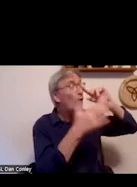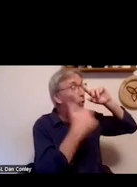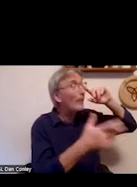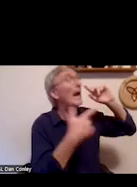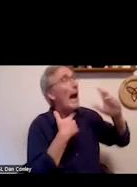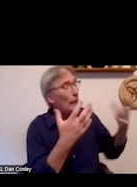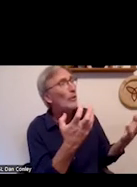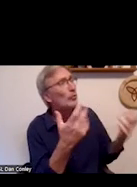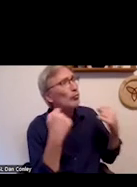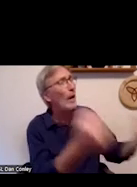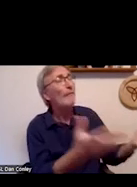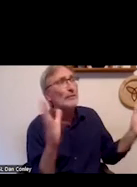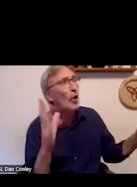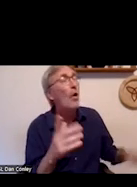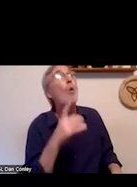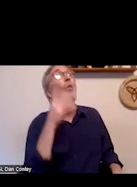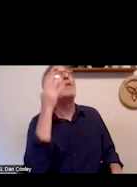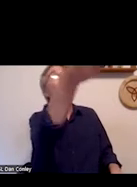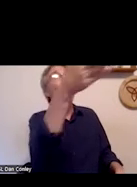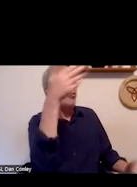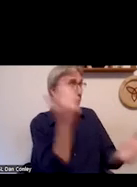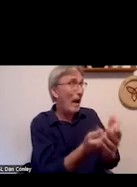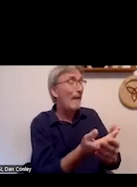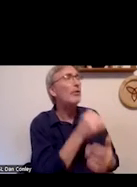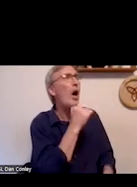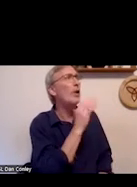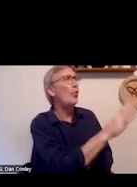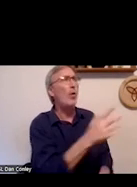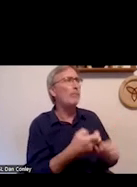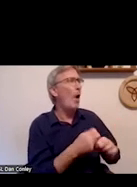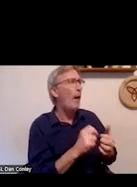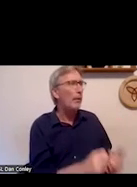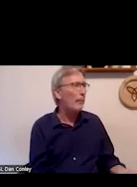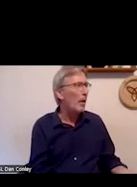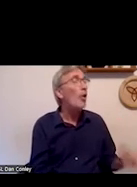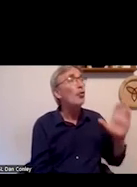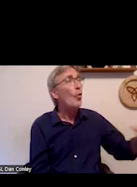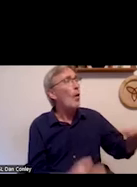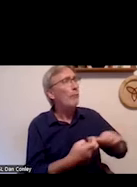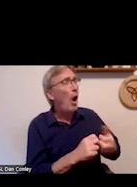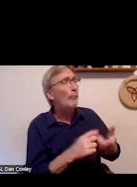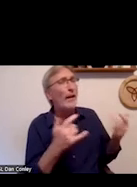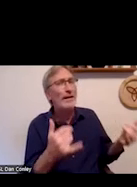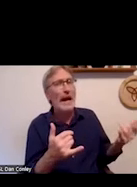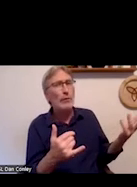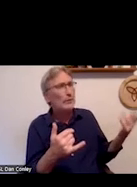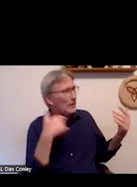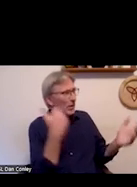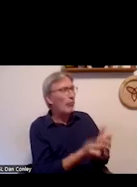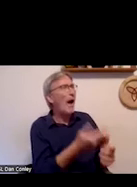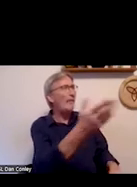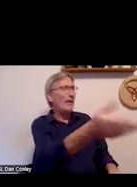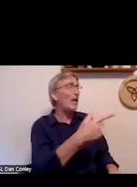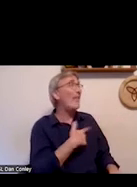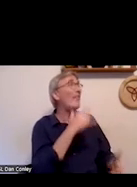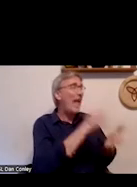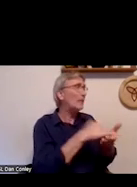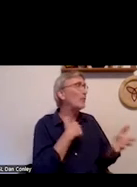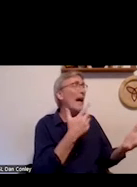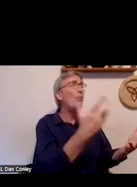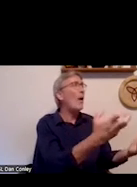you to do. Okay. What they do there is not your concern. Your concern right now is getting him there. And that's what I'm asking you to